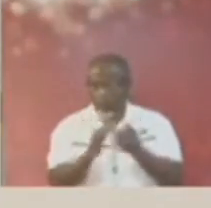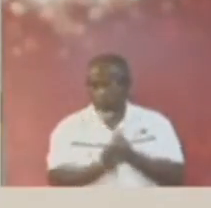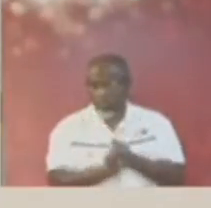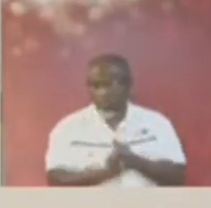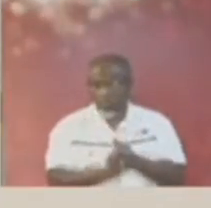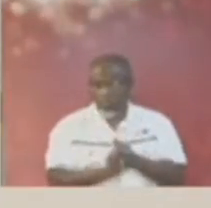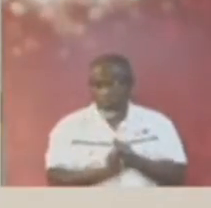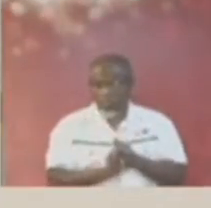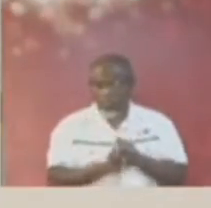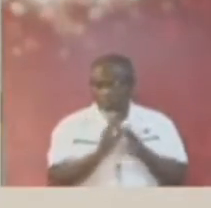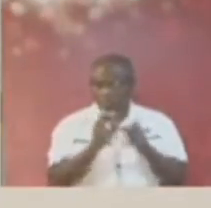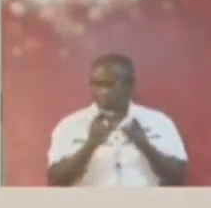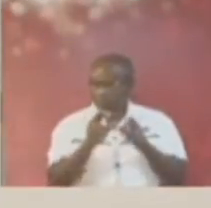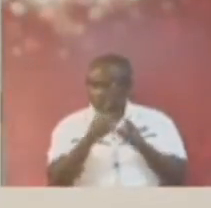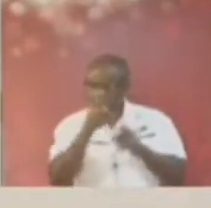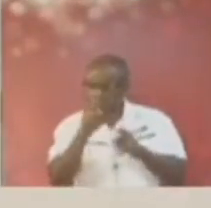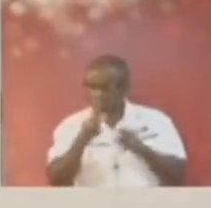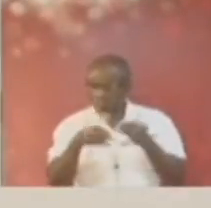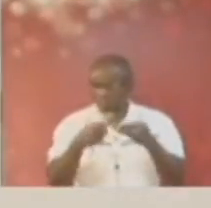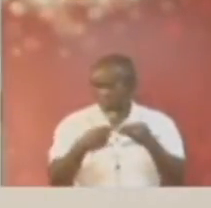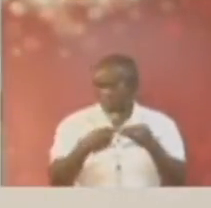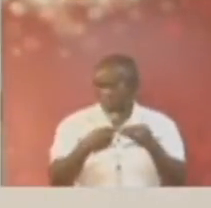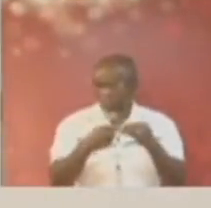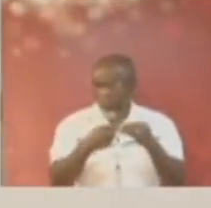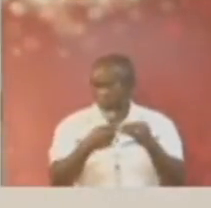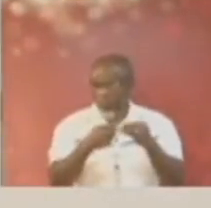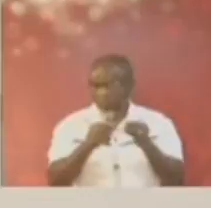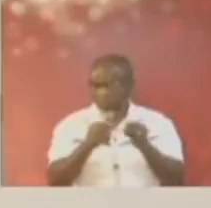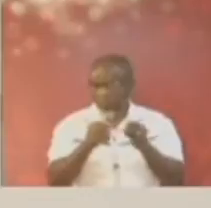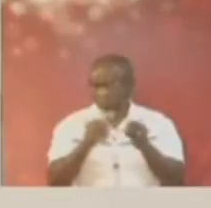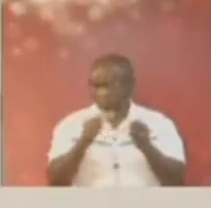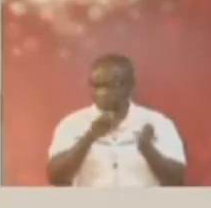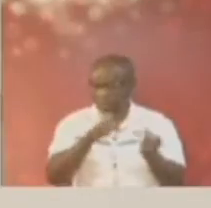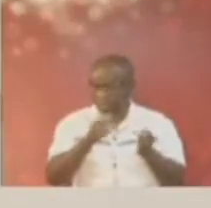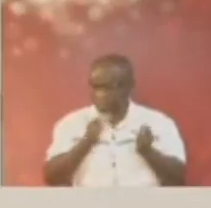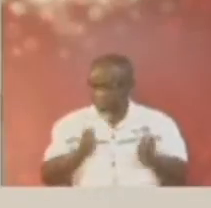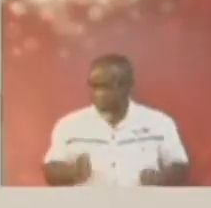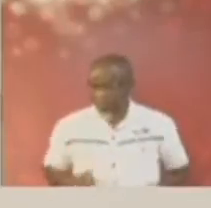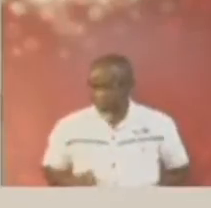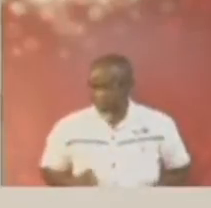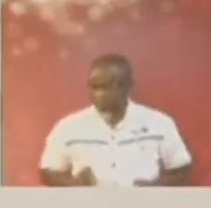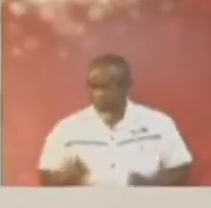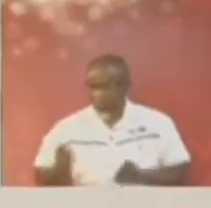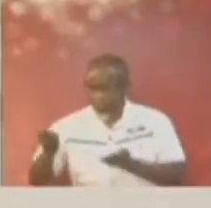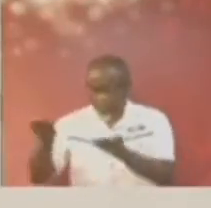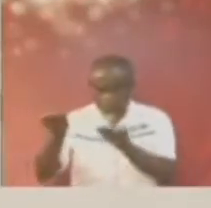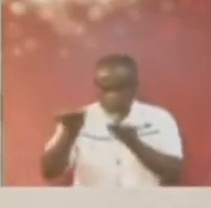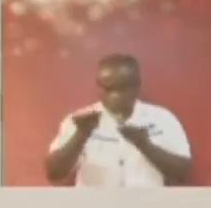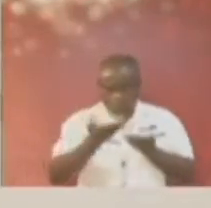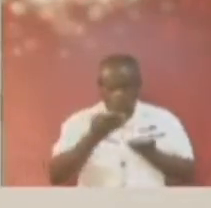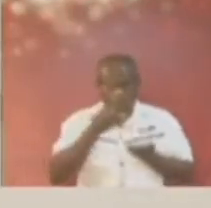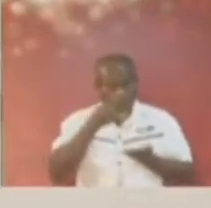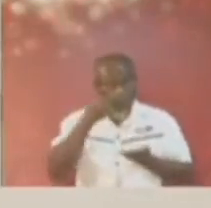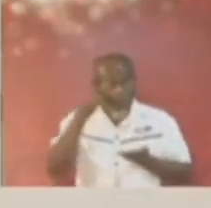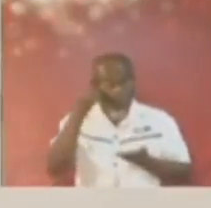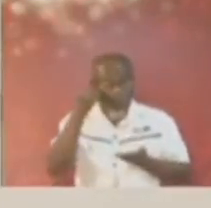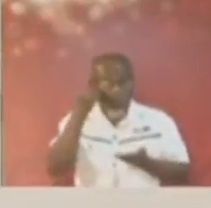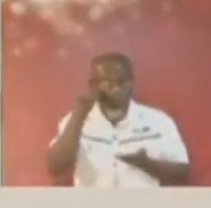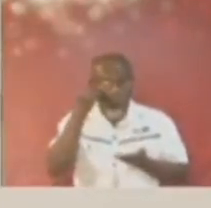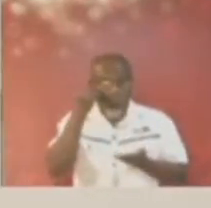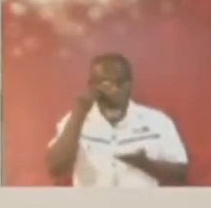Trinidad and Tobago is one that follows some specific steps. The family will have to